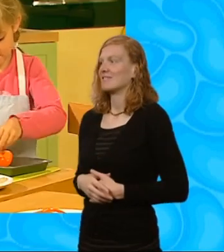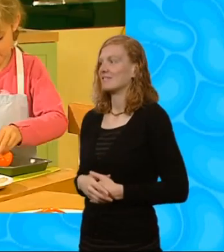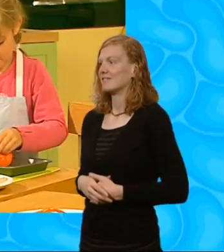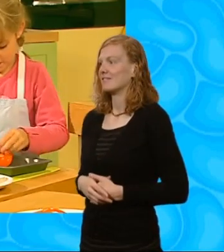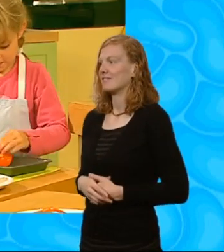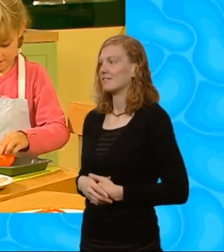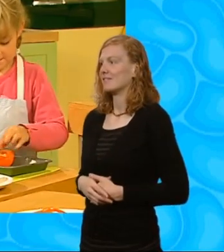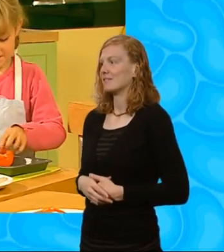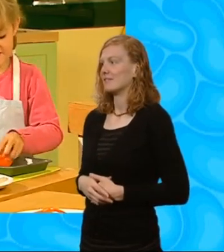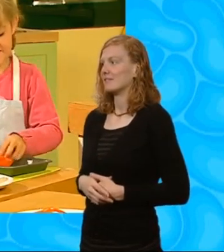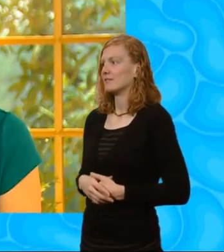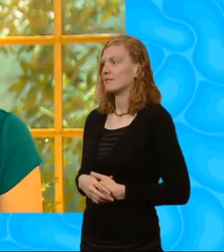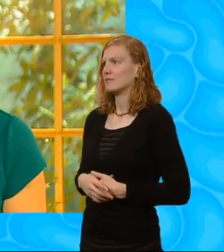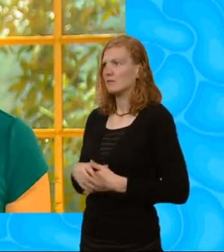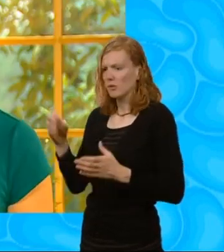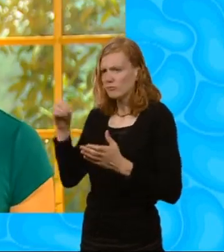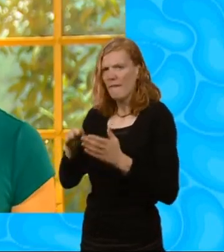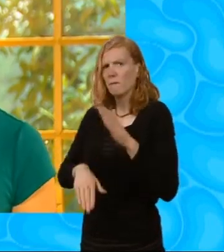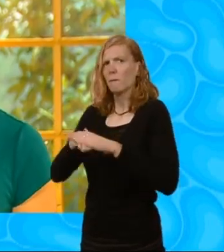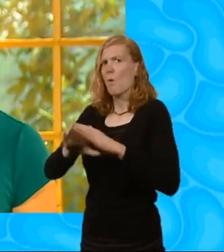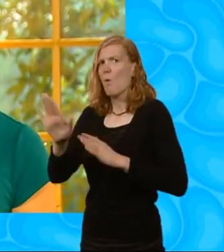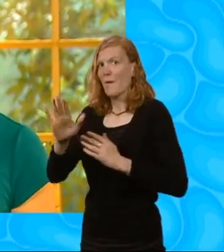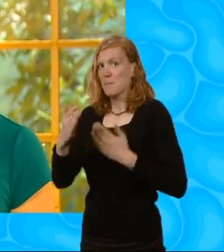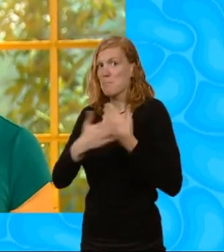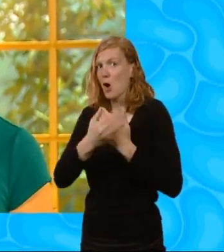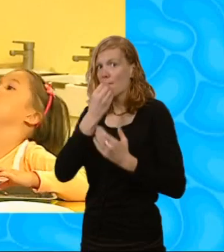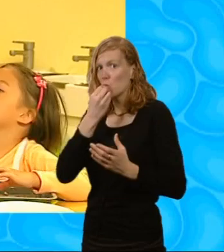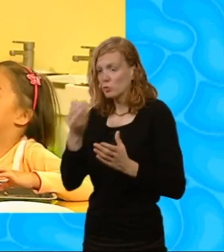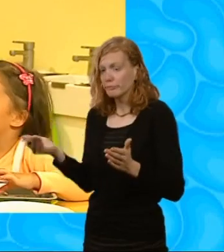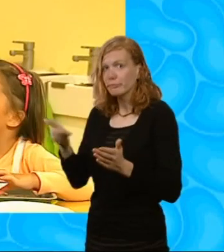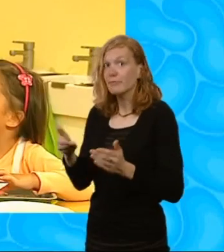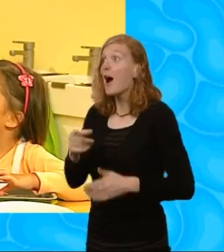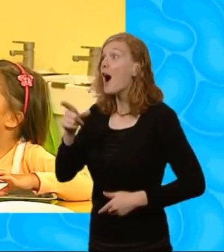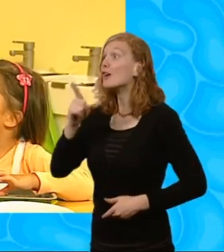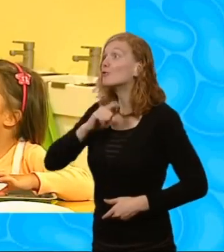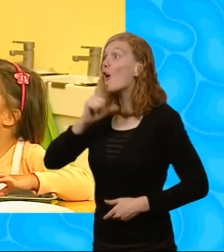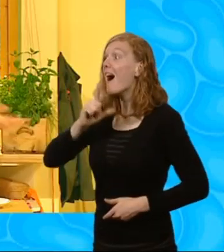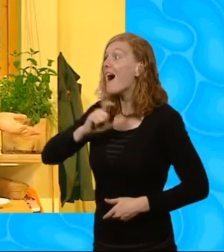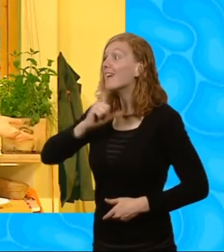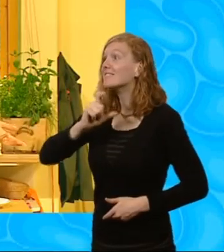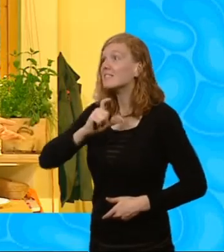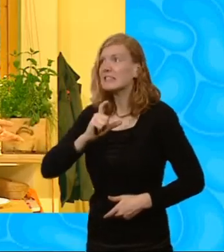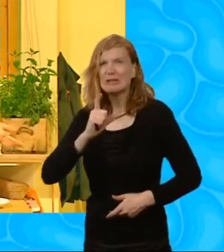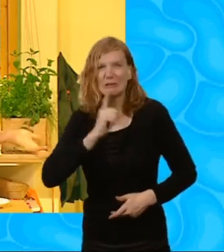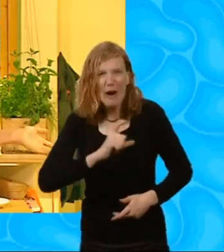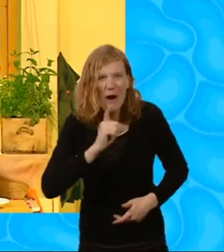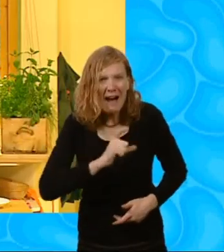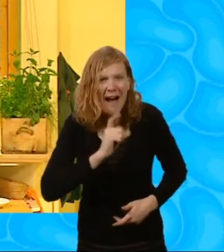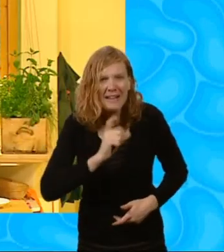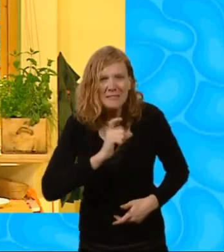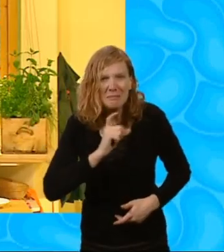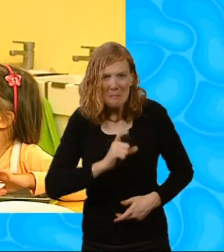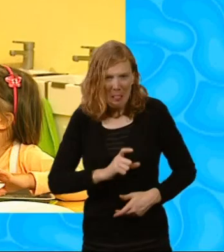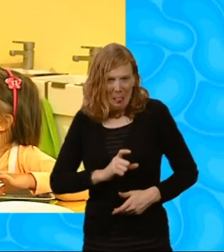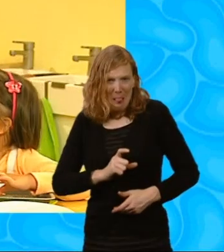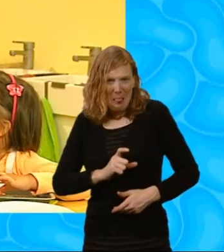But don't completely fill up your peppers because there's still lots of ingredients to come. Like chocolate. Chocolate? We're not going to put chocolate